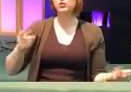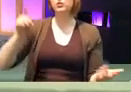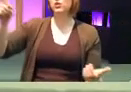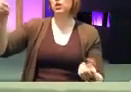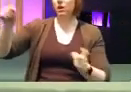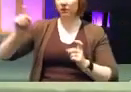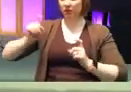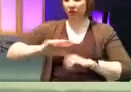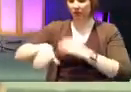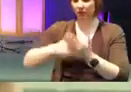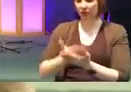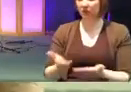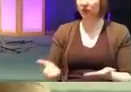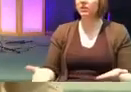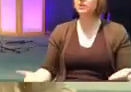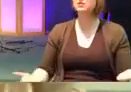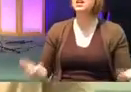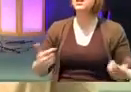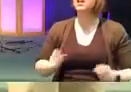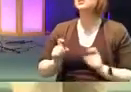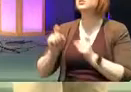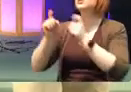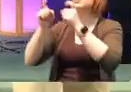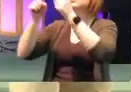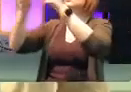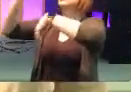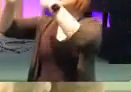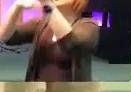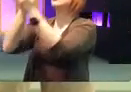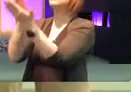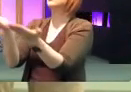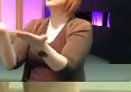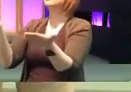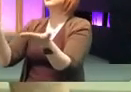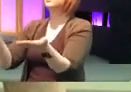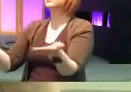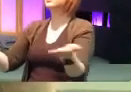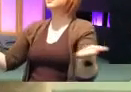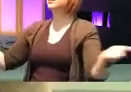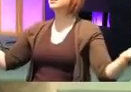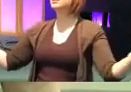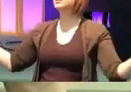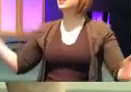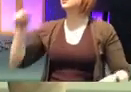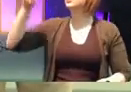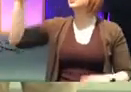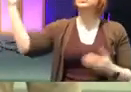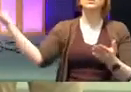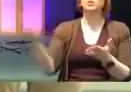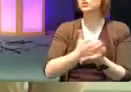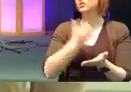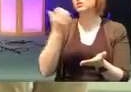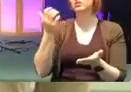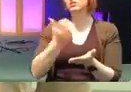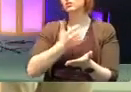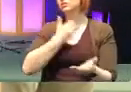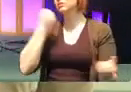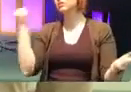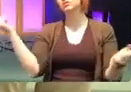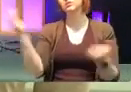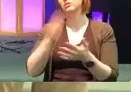From you are all things, and to you are all things. You deserve